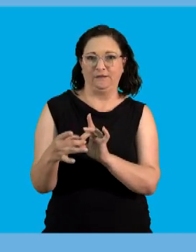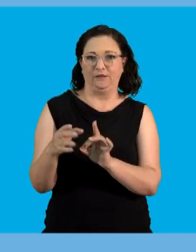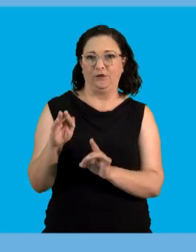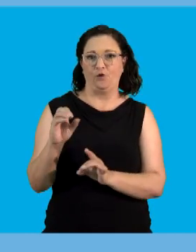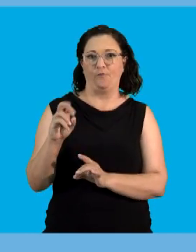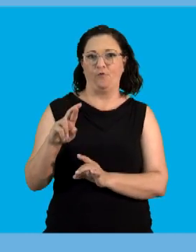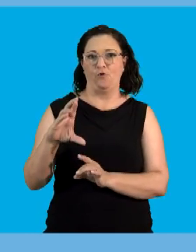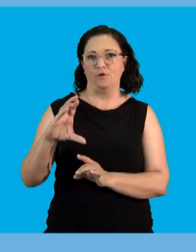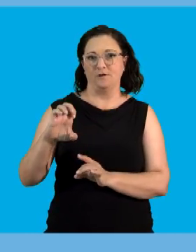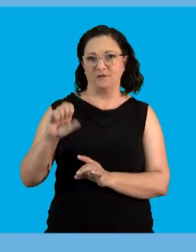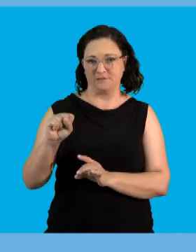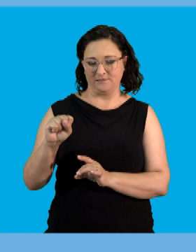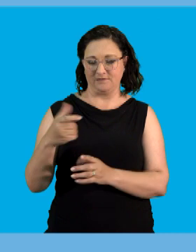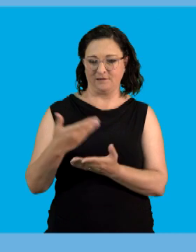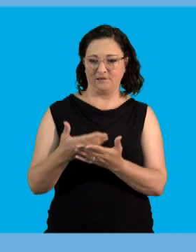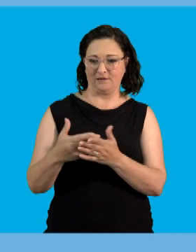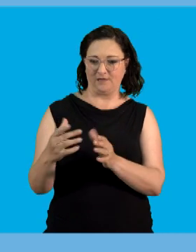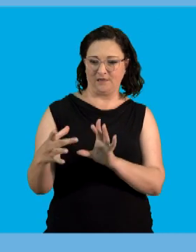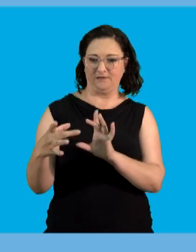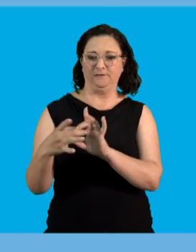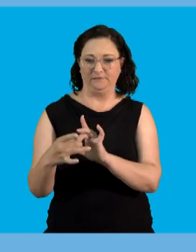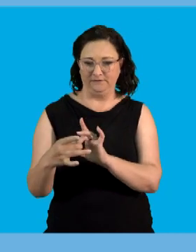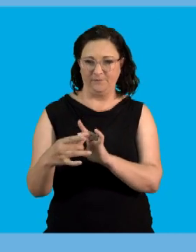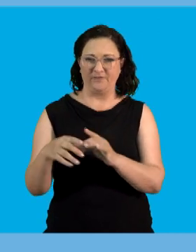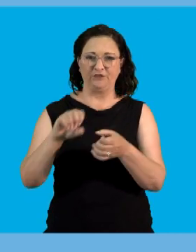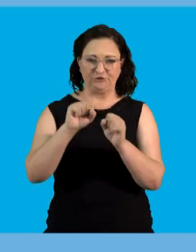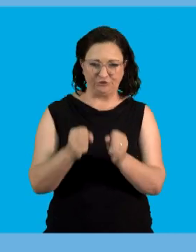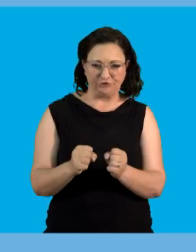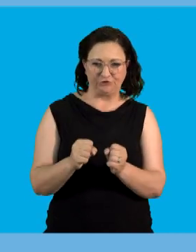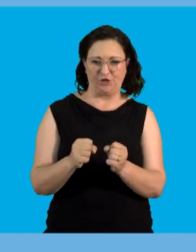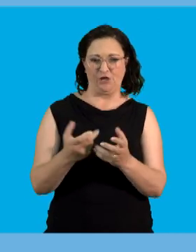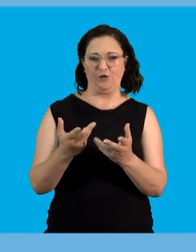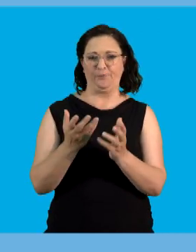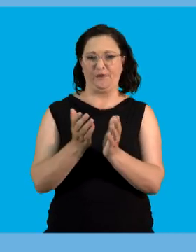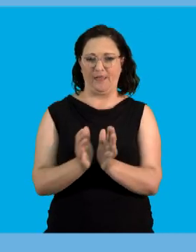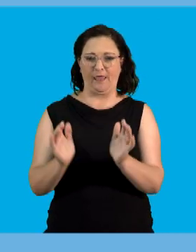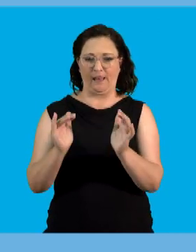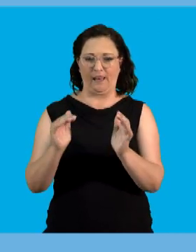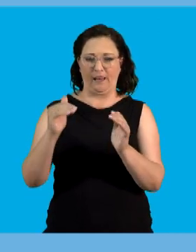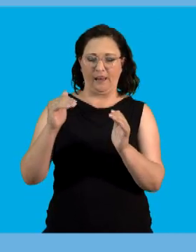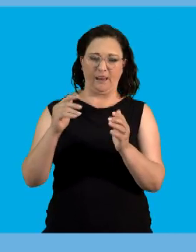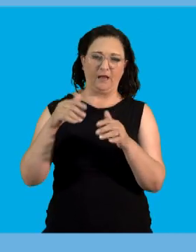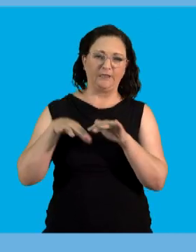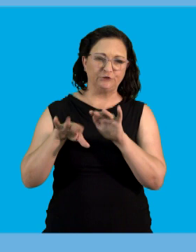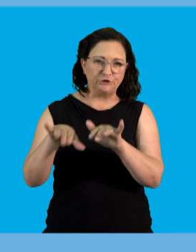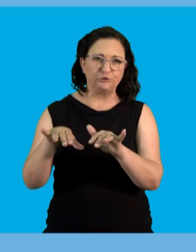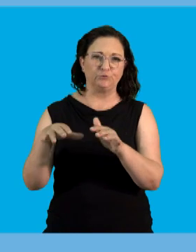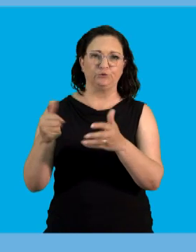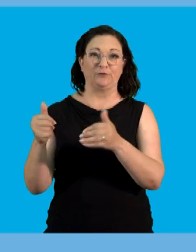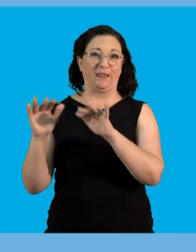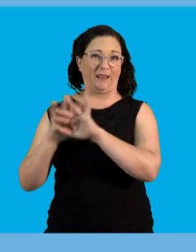the particles that are giving us the shape that we have for solids, for liquids, and the indefinite shape that we have